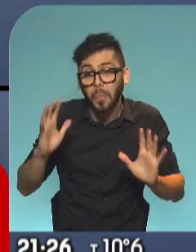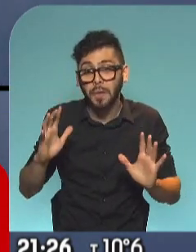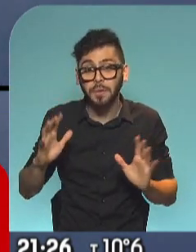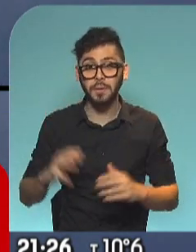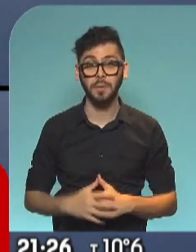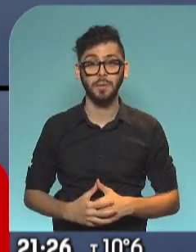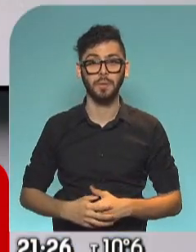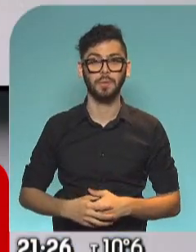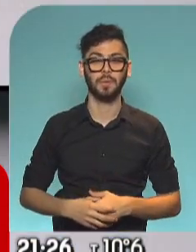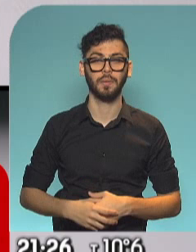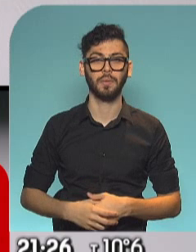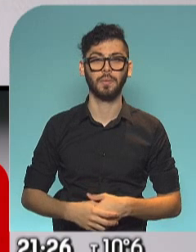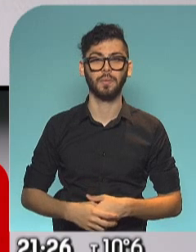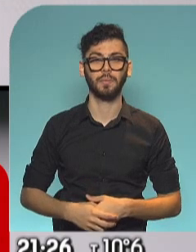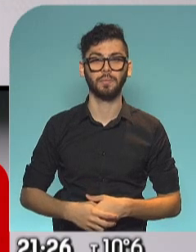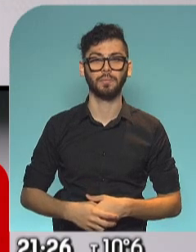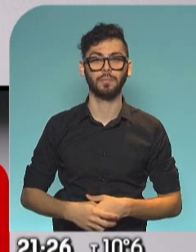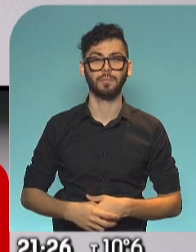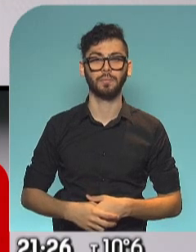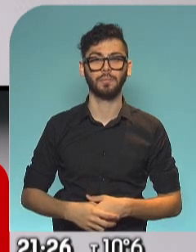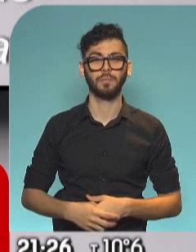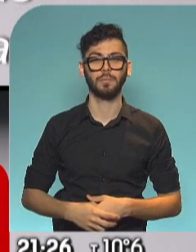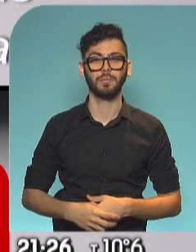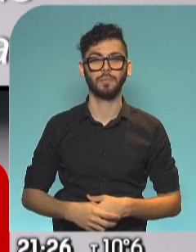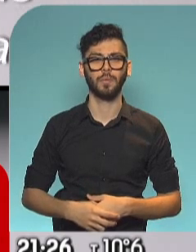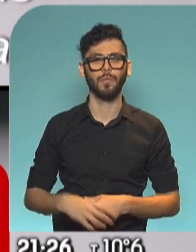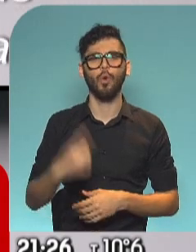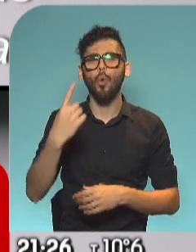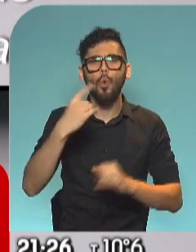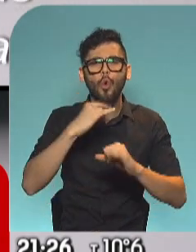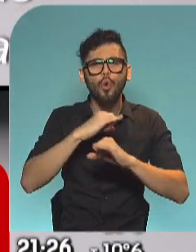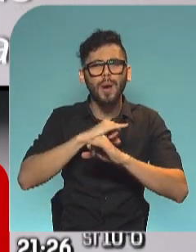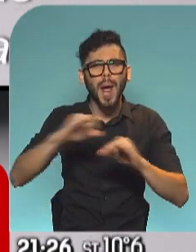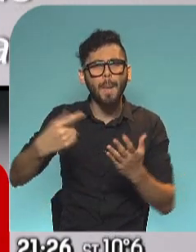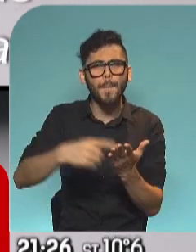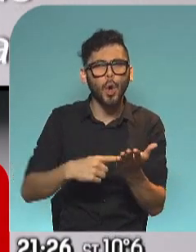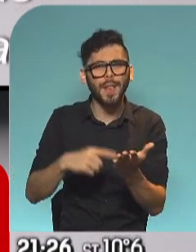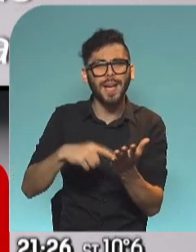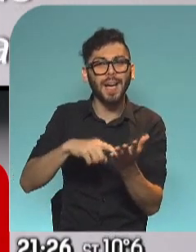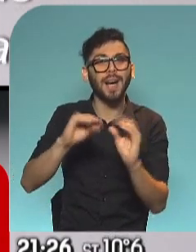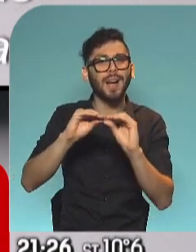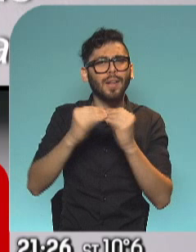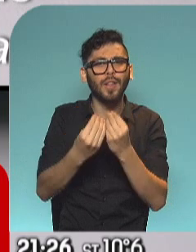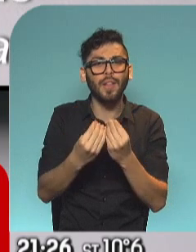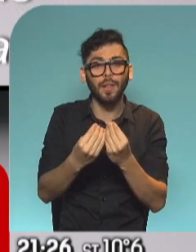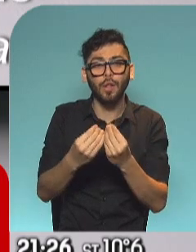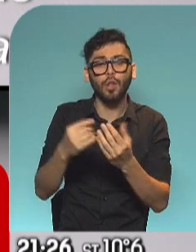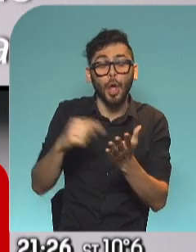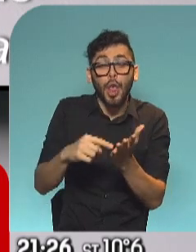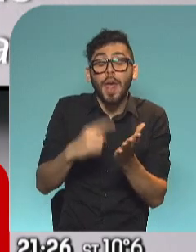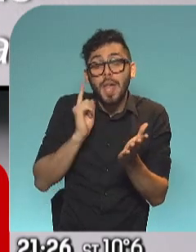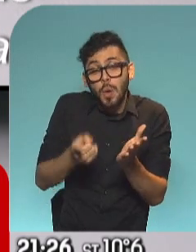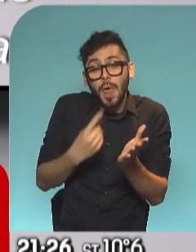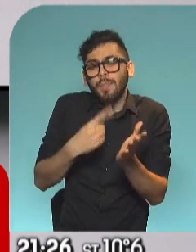it sounds interesting to me. They had a report come out, and the results of the report, it was a very unscientific report, by the